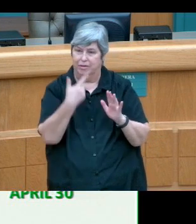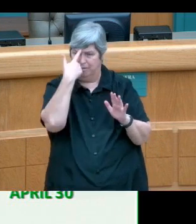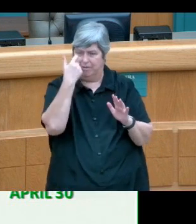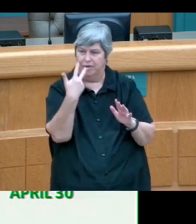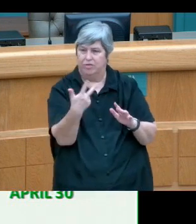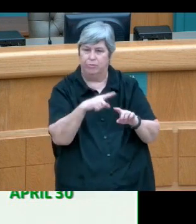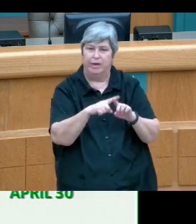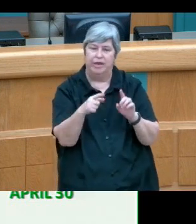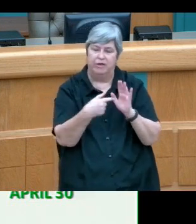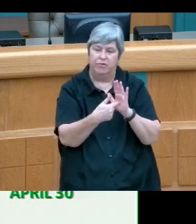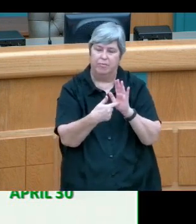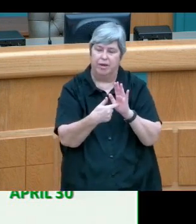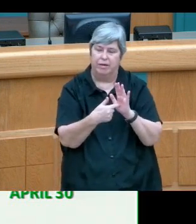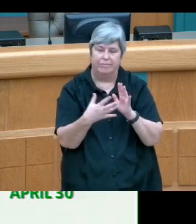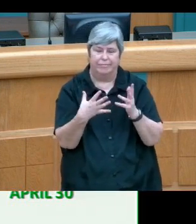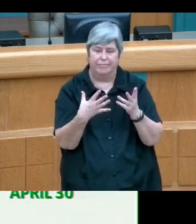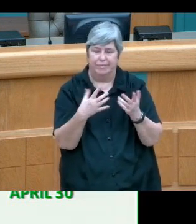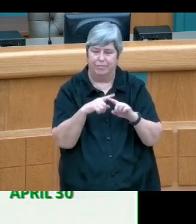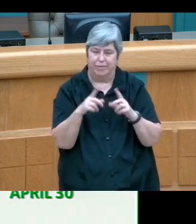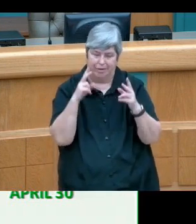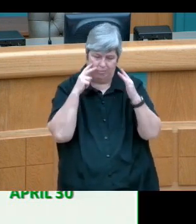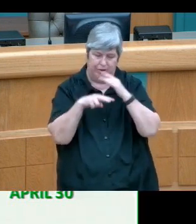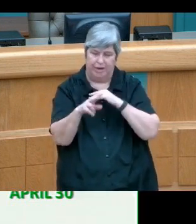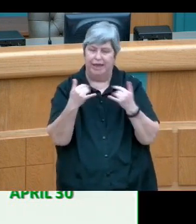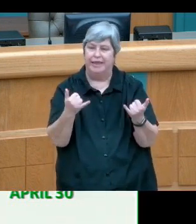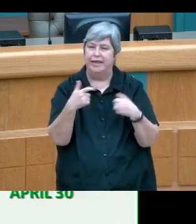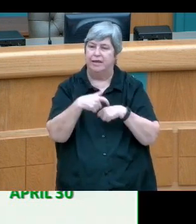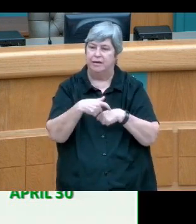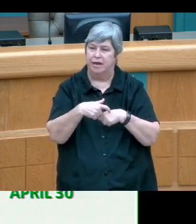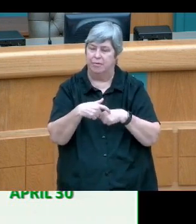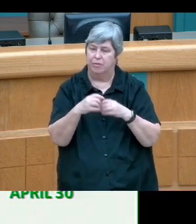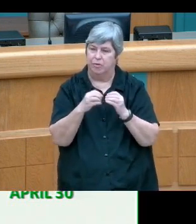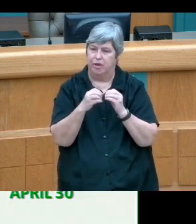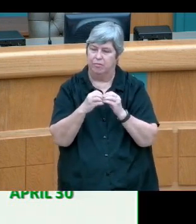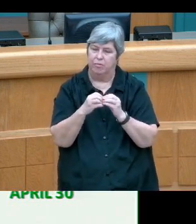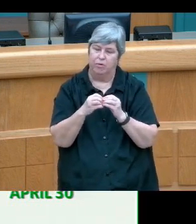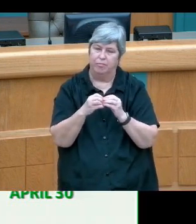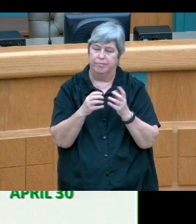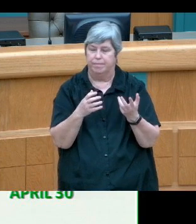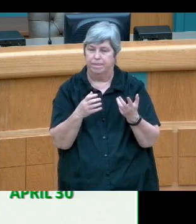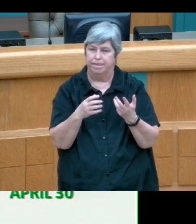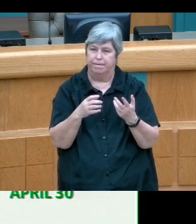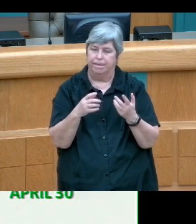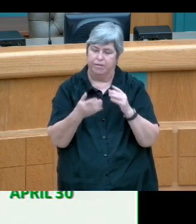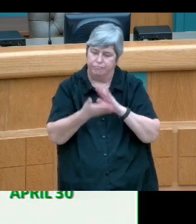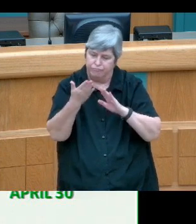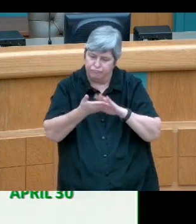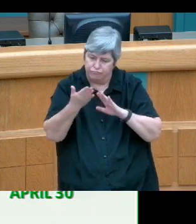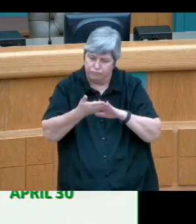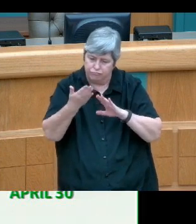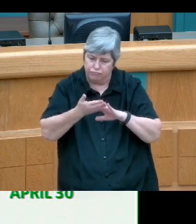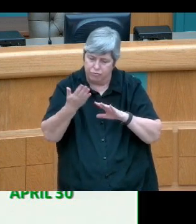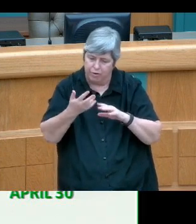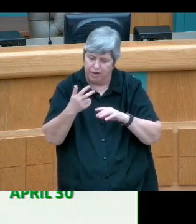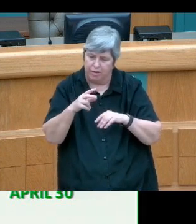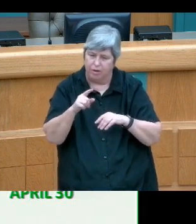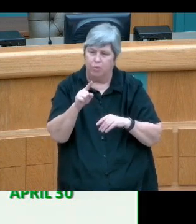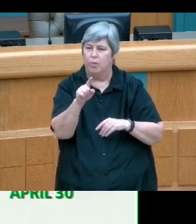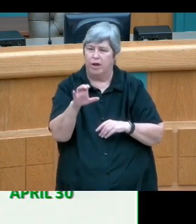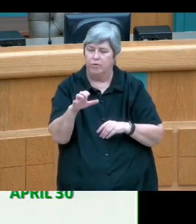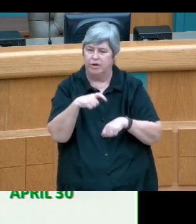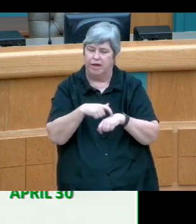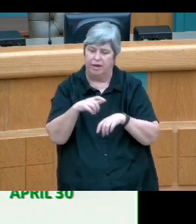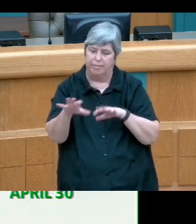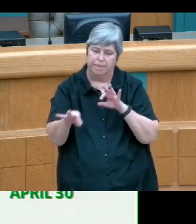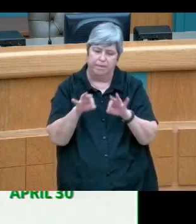3 different models, and that's what it predicted. This time, we did 100 runs where we randomly drew some of